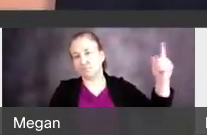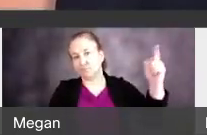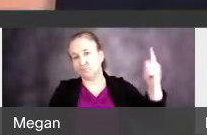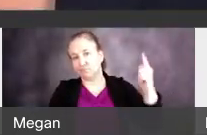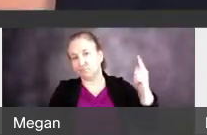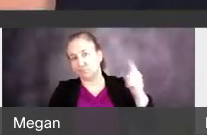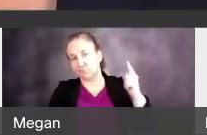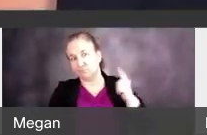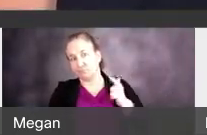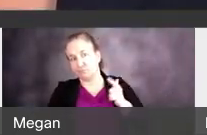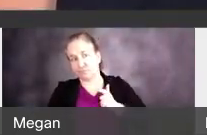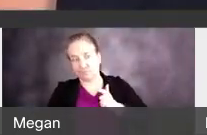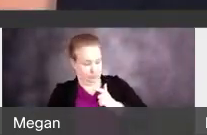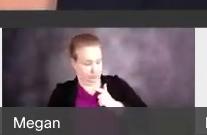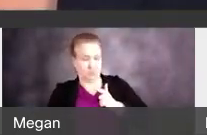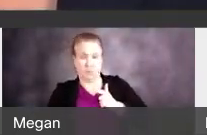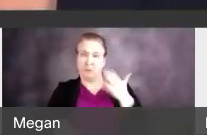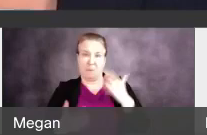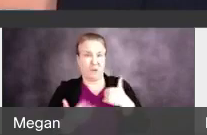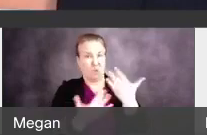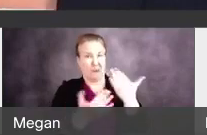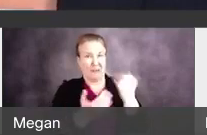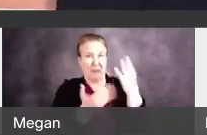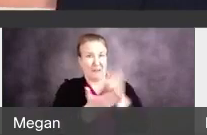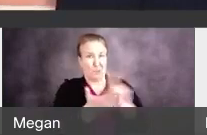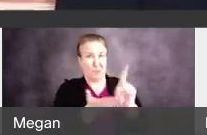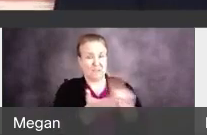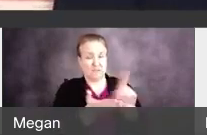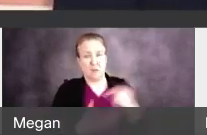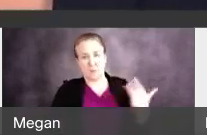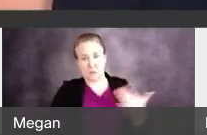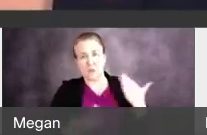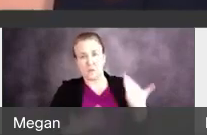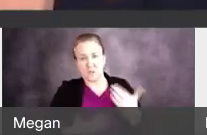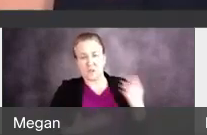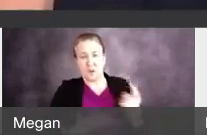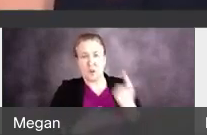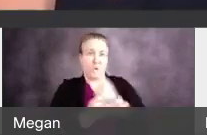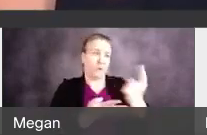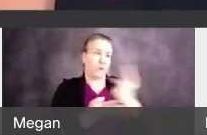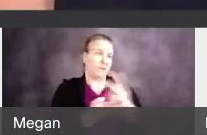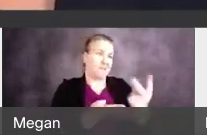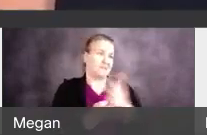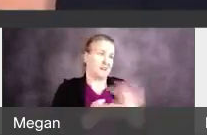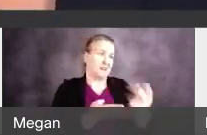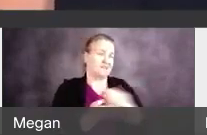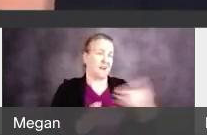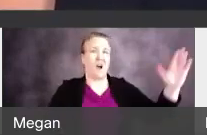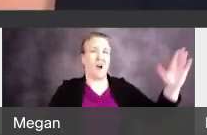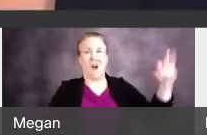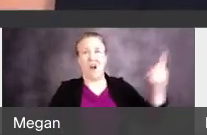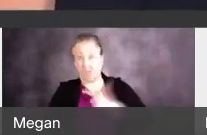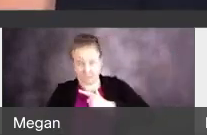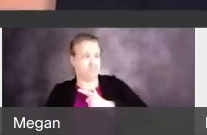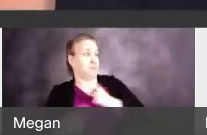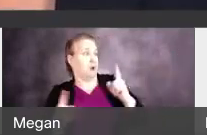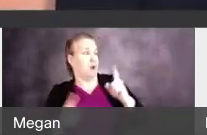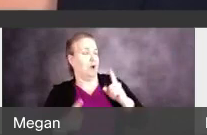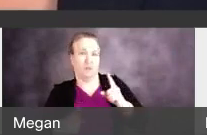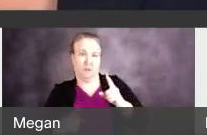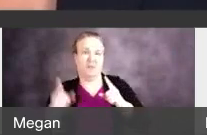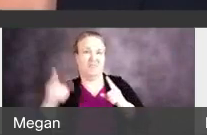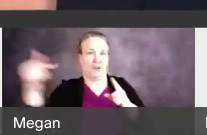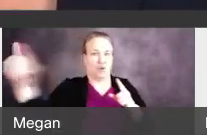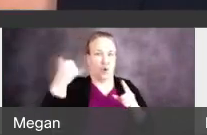in line for a period of many weeks. And then once we get to them in the line, then they will need a phone call back in